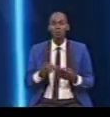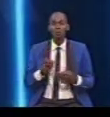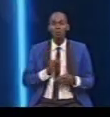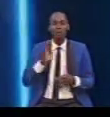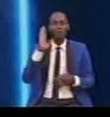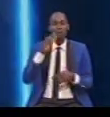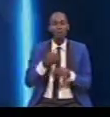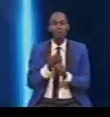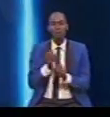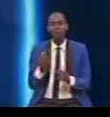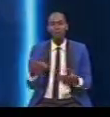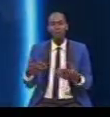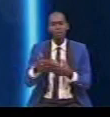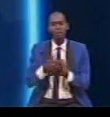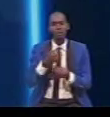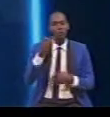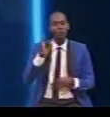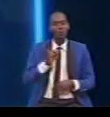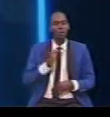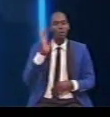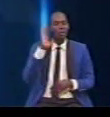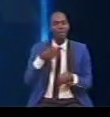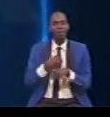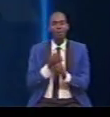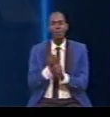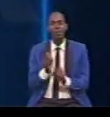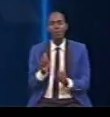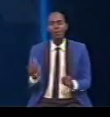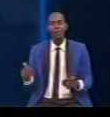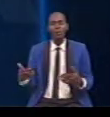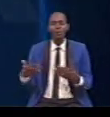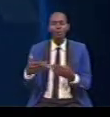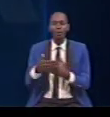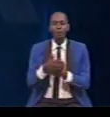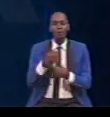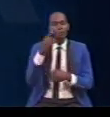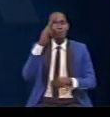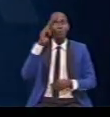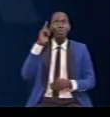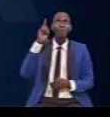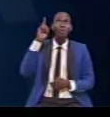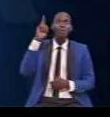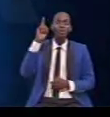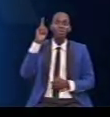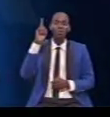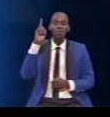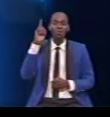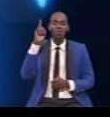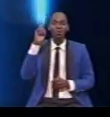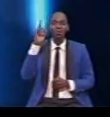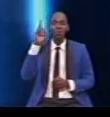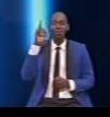will make room. And I will make room for You.